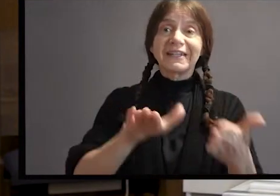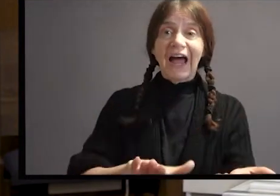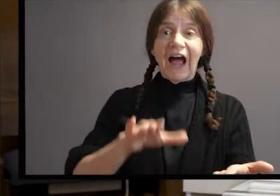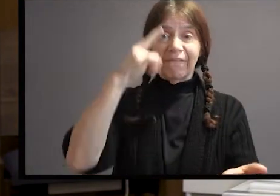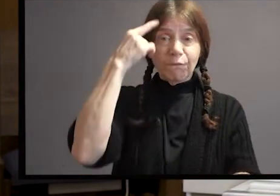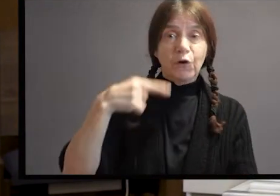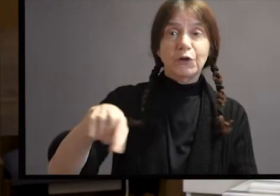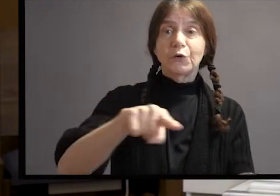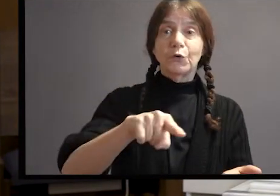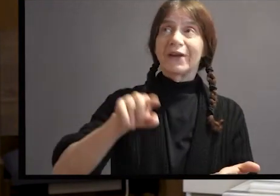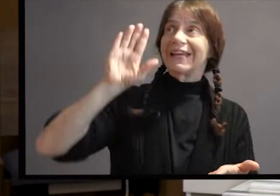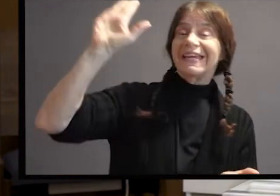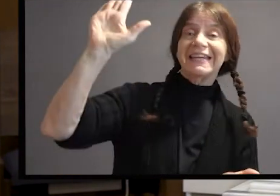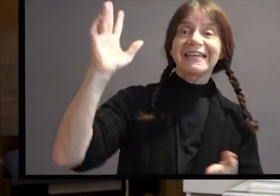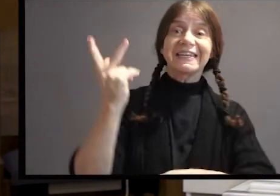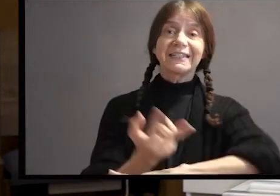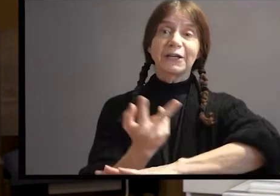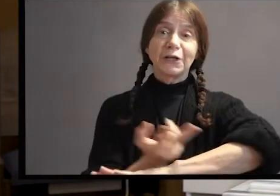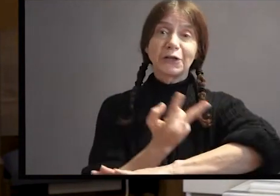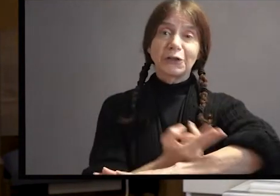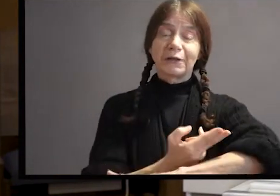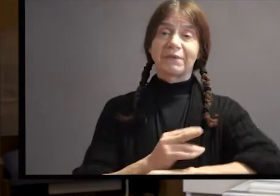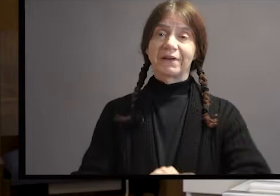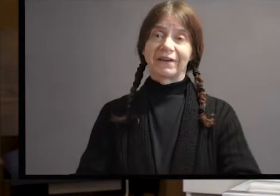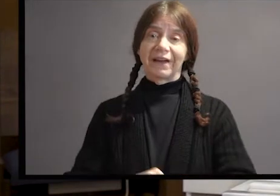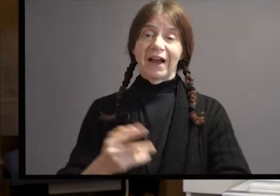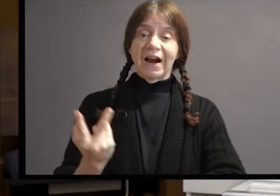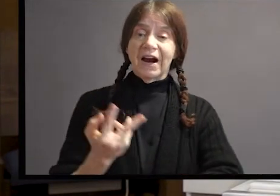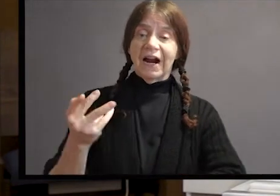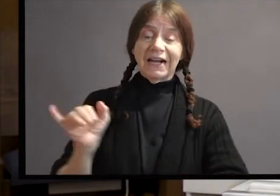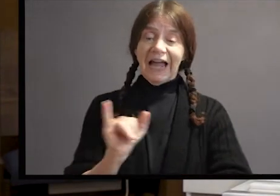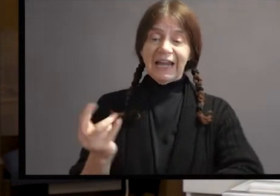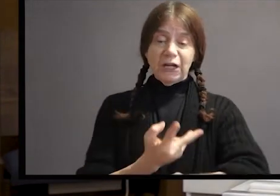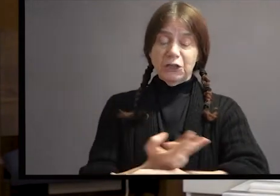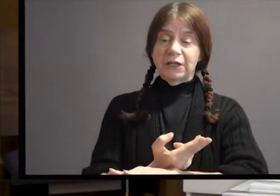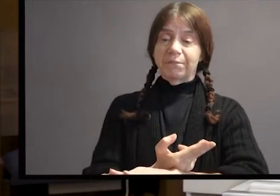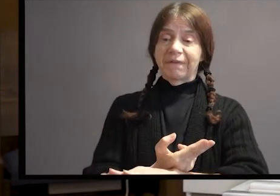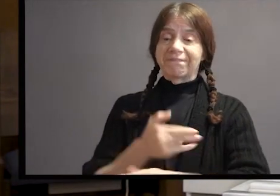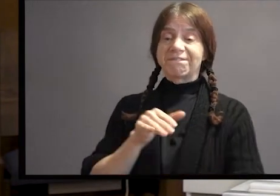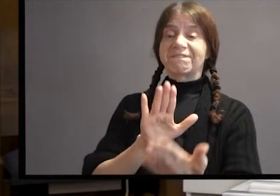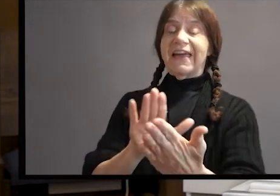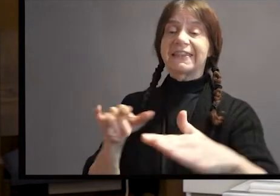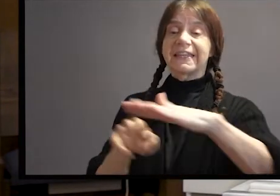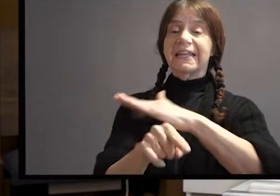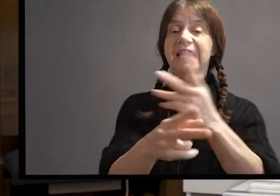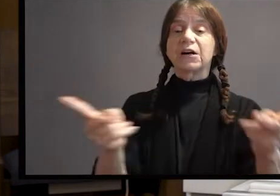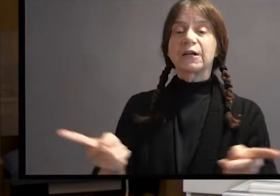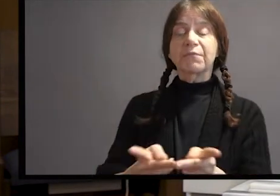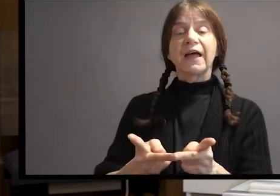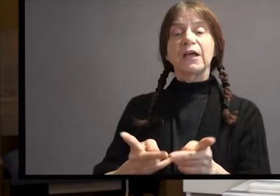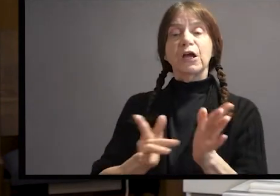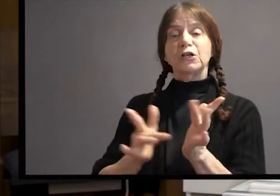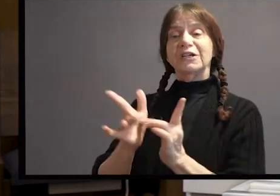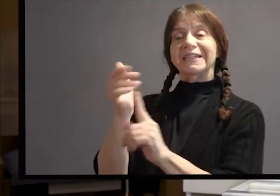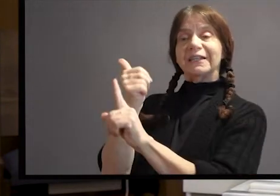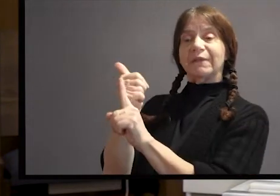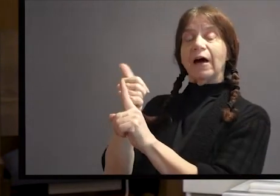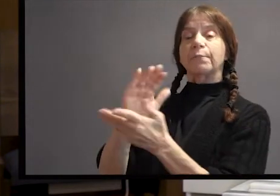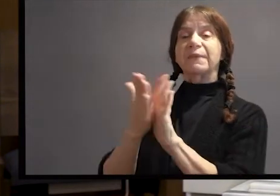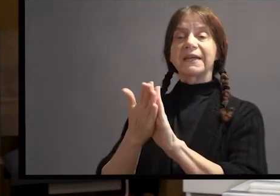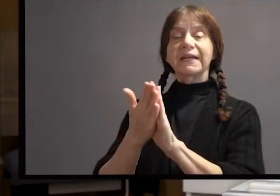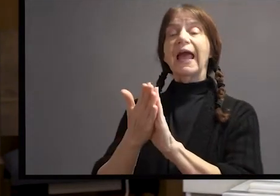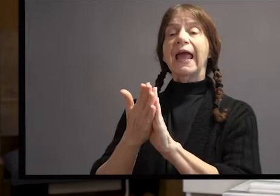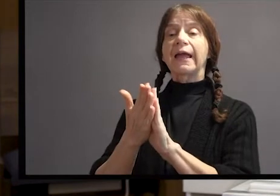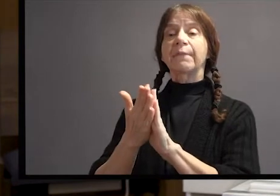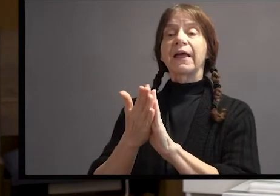sheep. Like a sheep led to slaughter, he became the sacrificial lamb, the